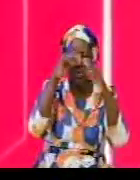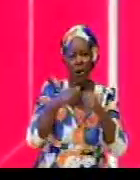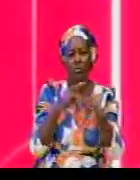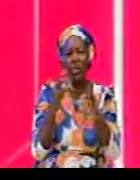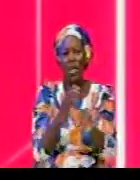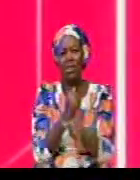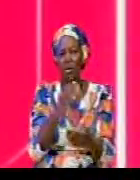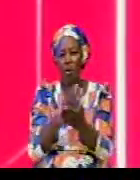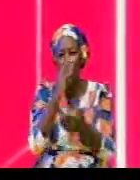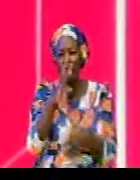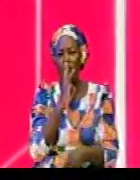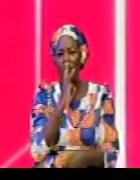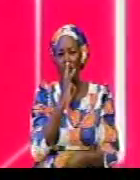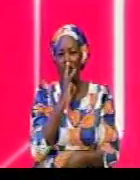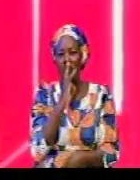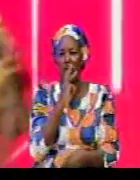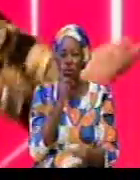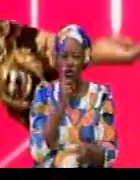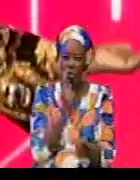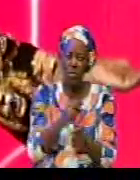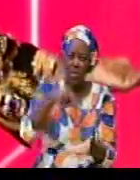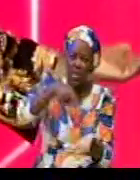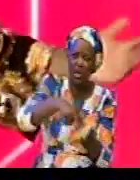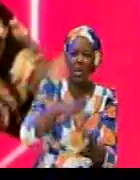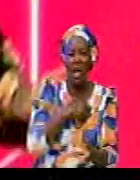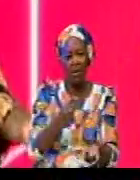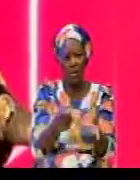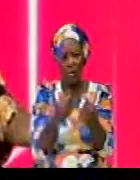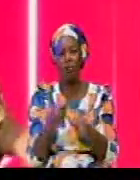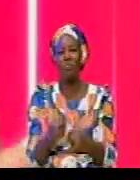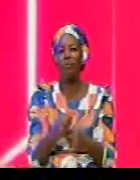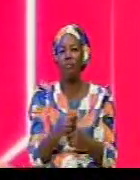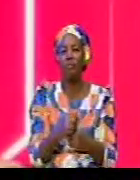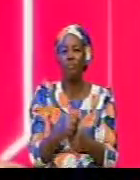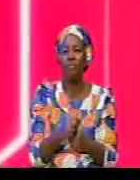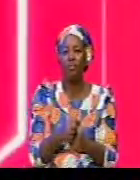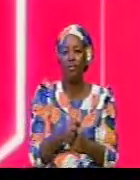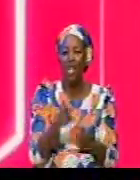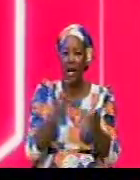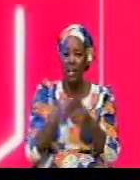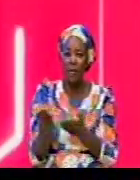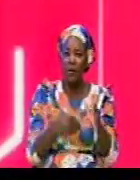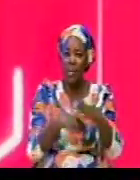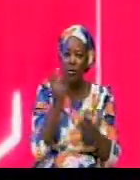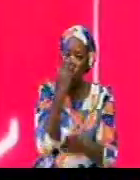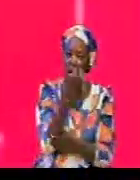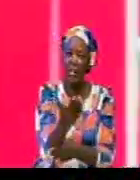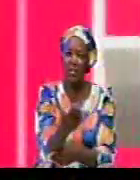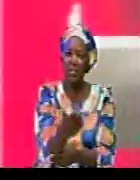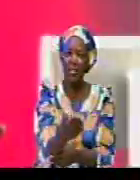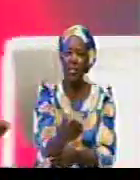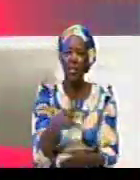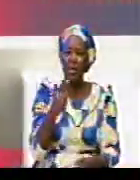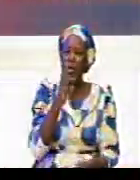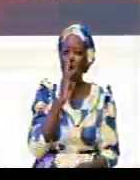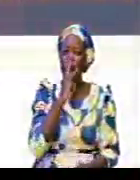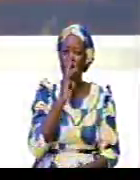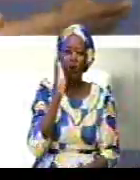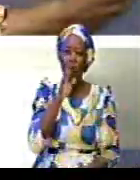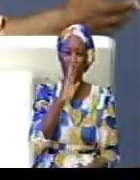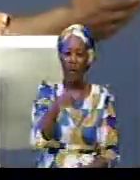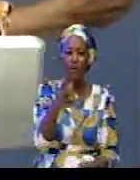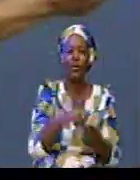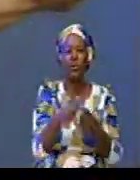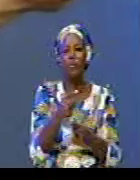come and get a cup of water, I don't know how to get a cup of water, just get up. Come and